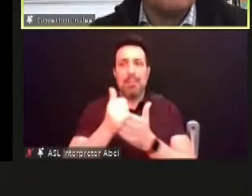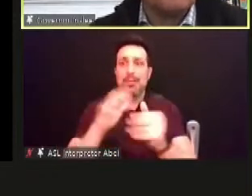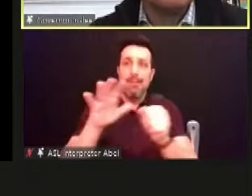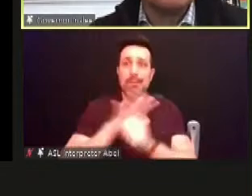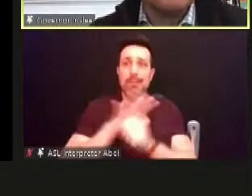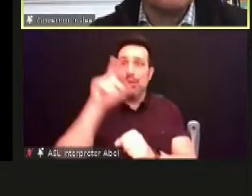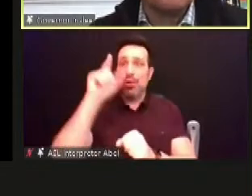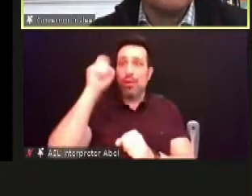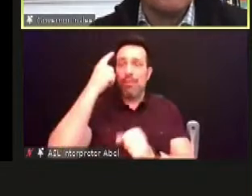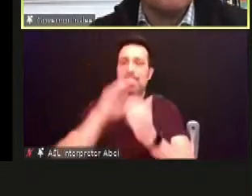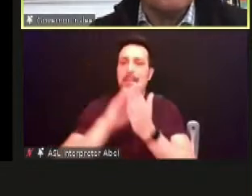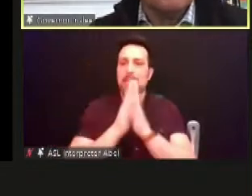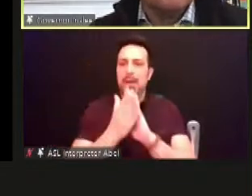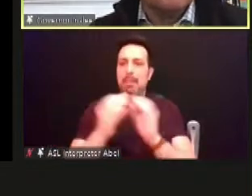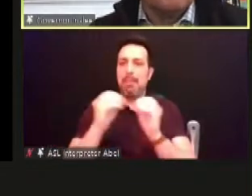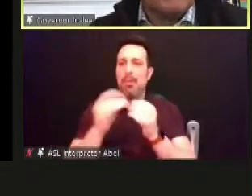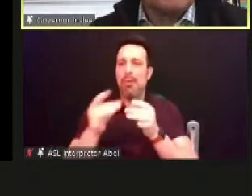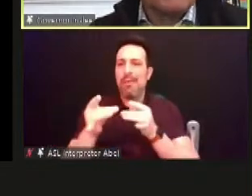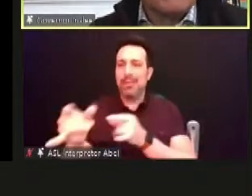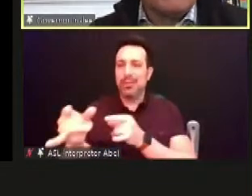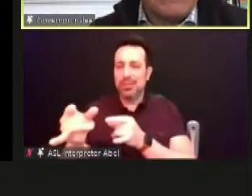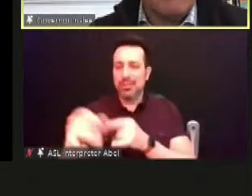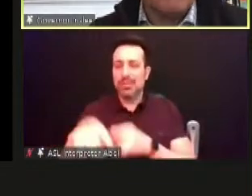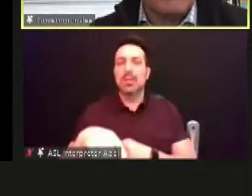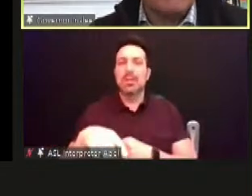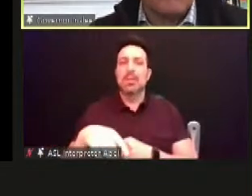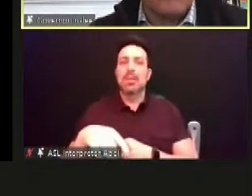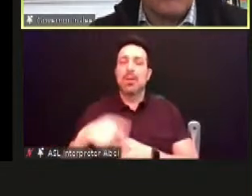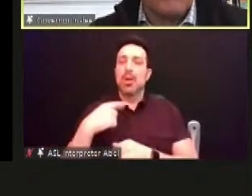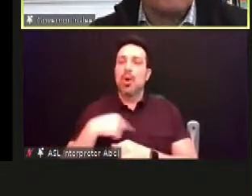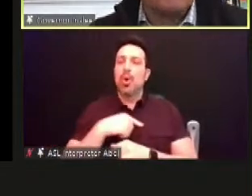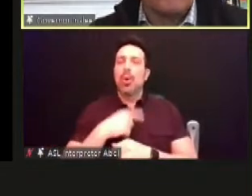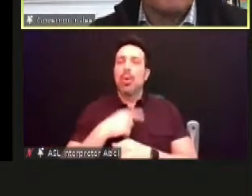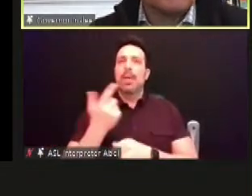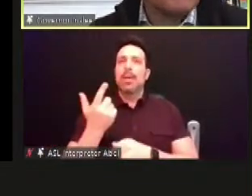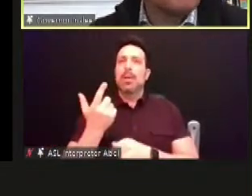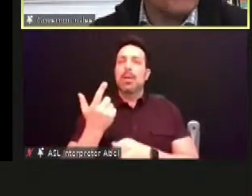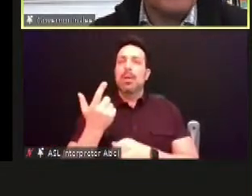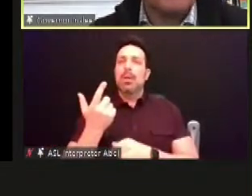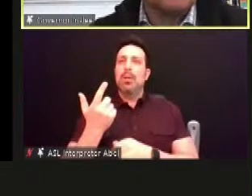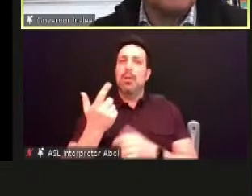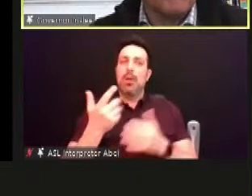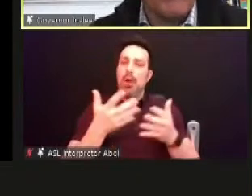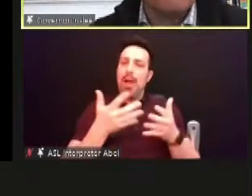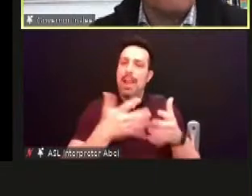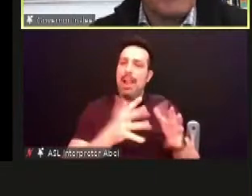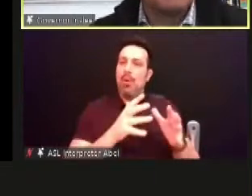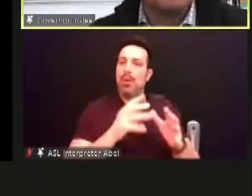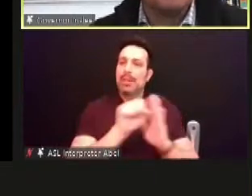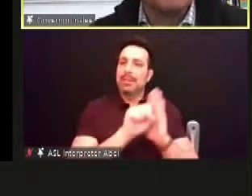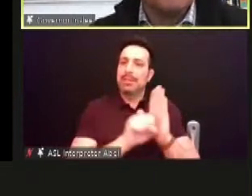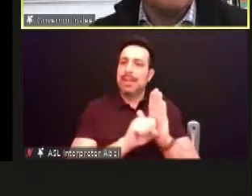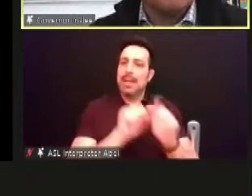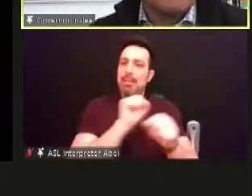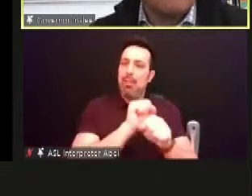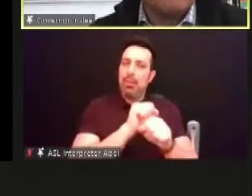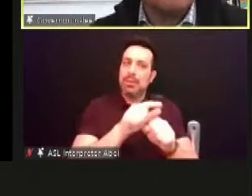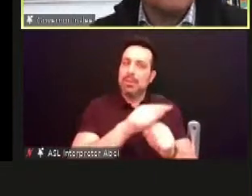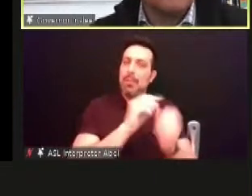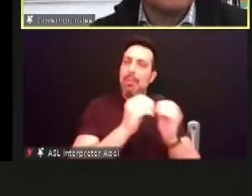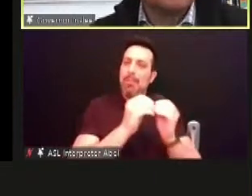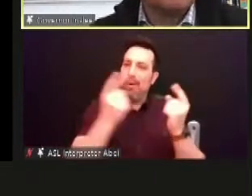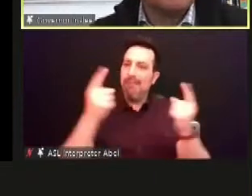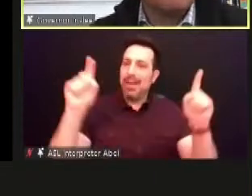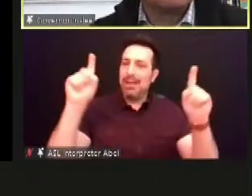become more efficient as well. We're basically enabling our state employees to be more effective by giving